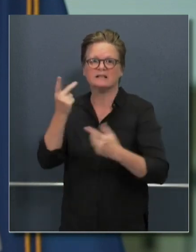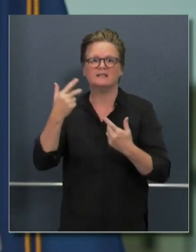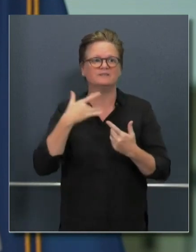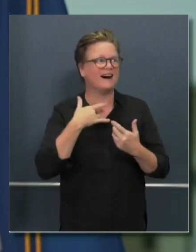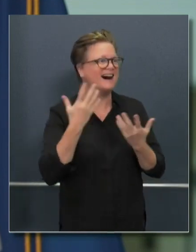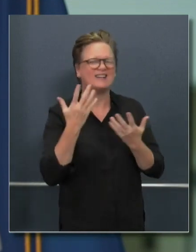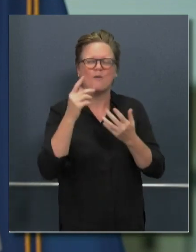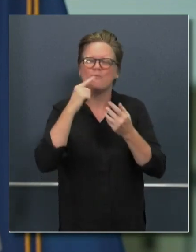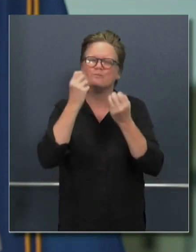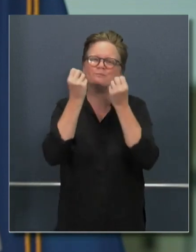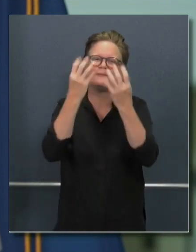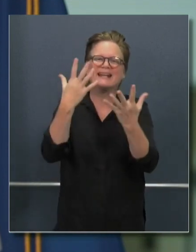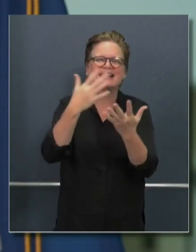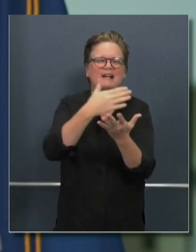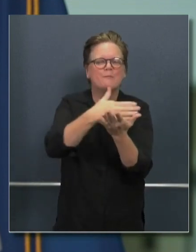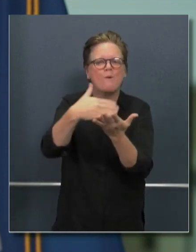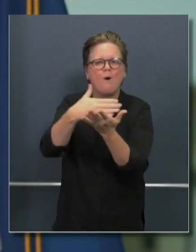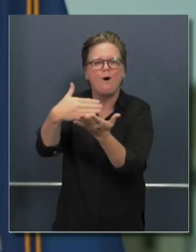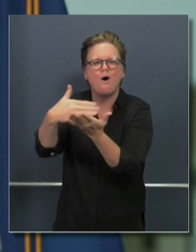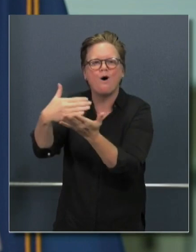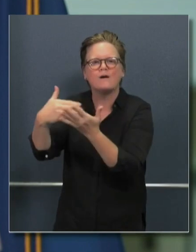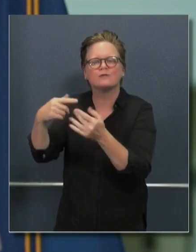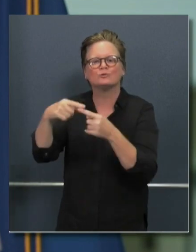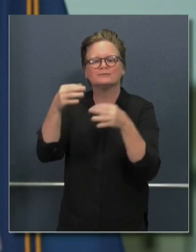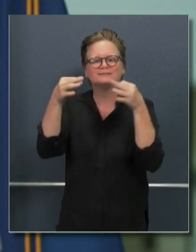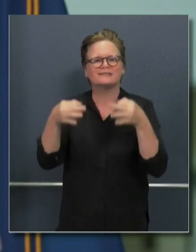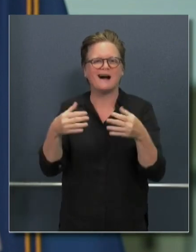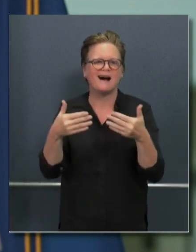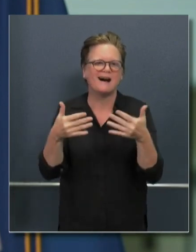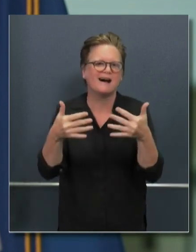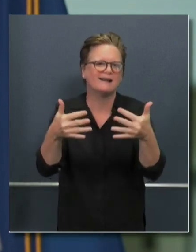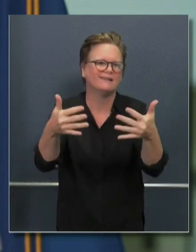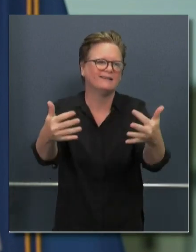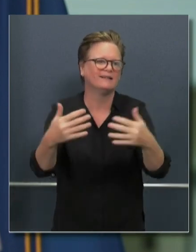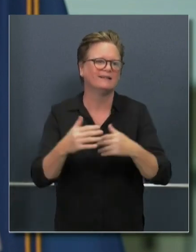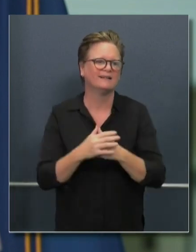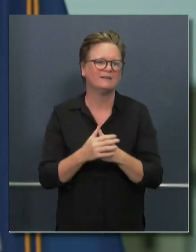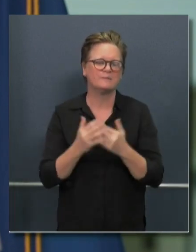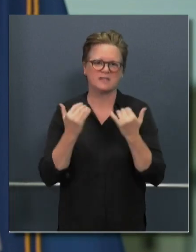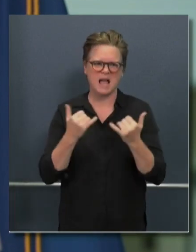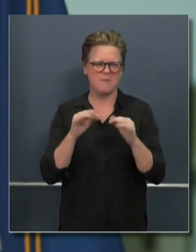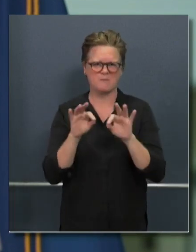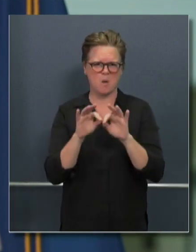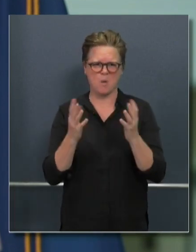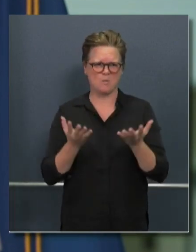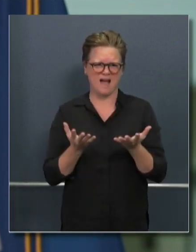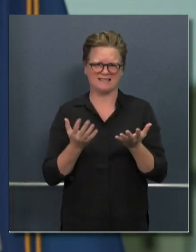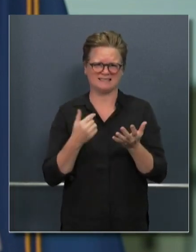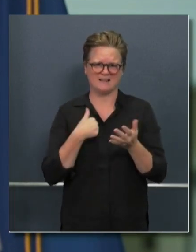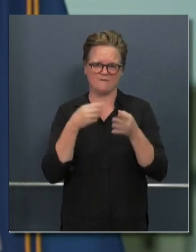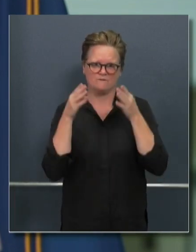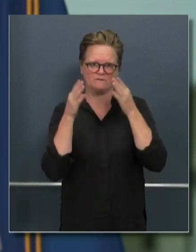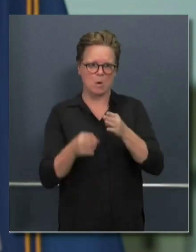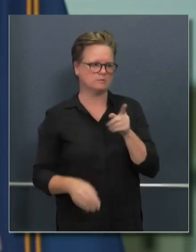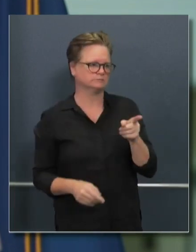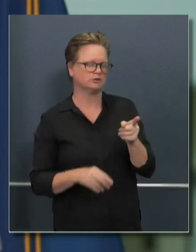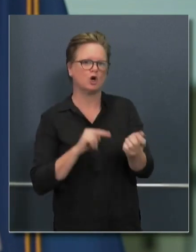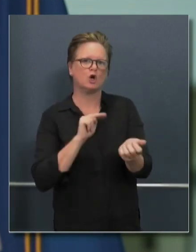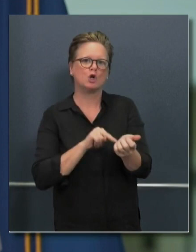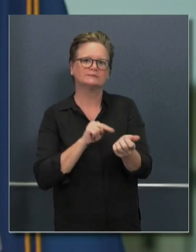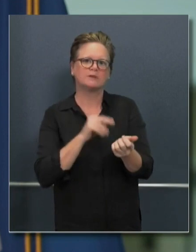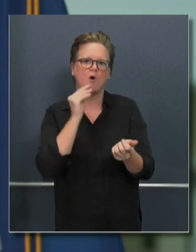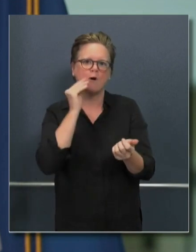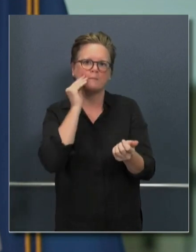But we continue to be focused on the skilled nursing facilities, on our congregate facilities, disproportionately placing our focus and